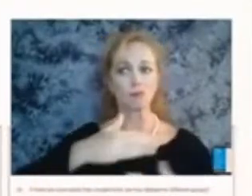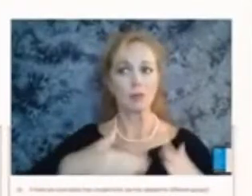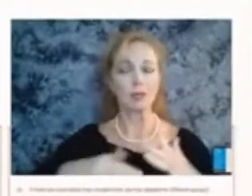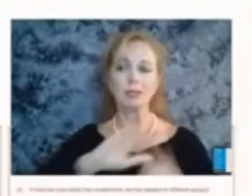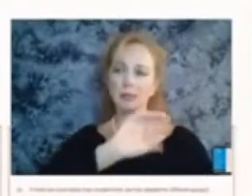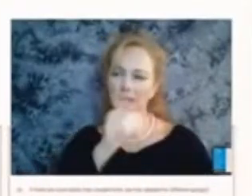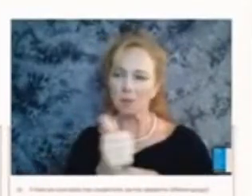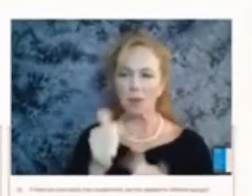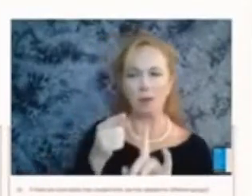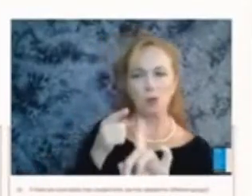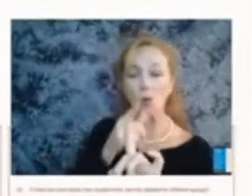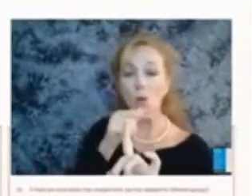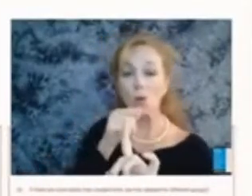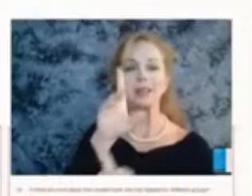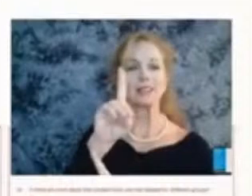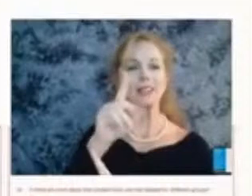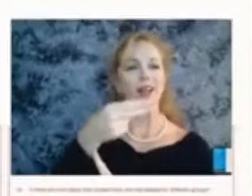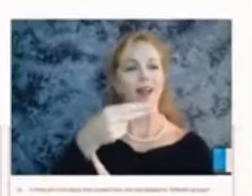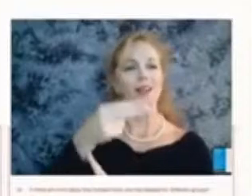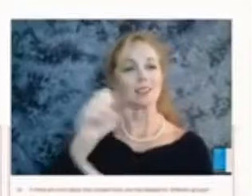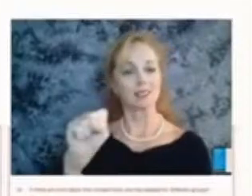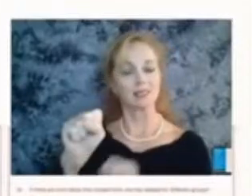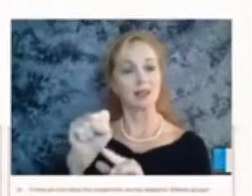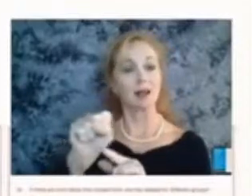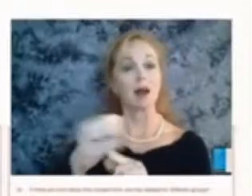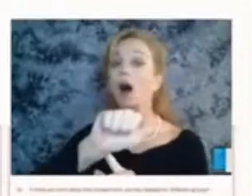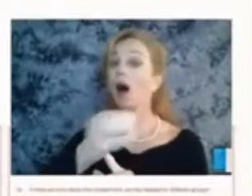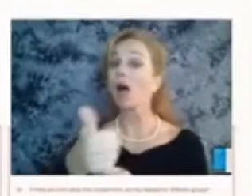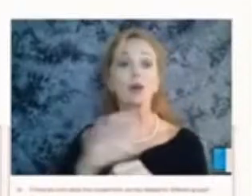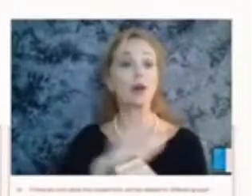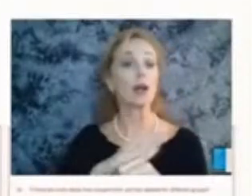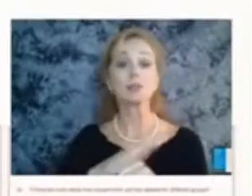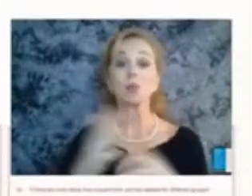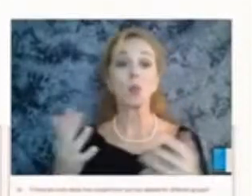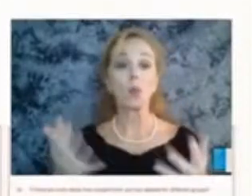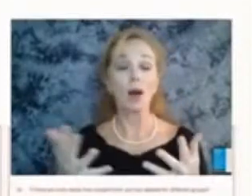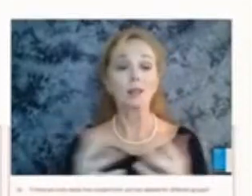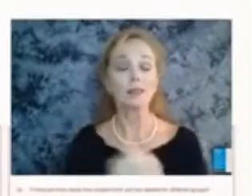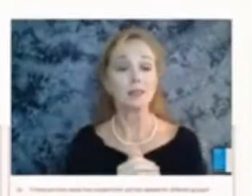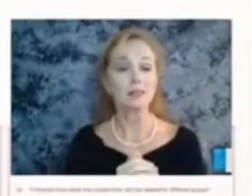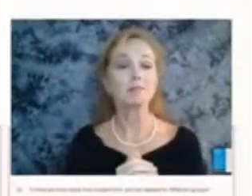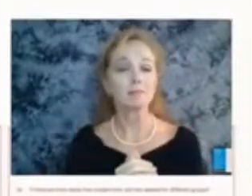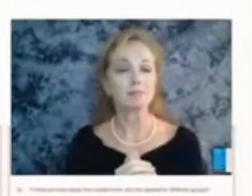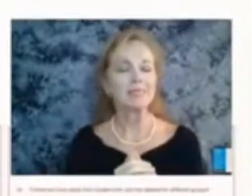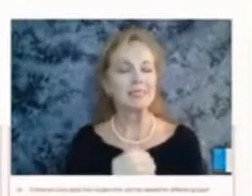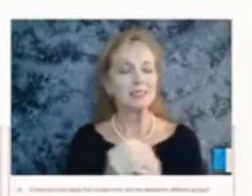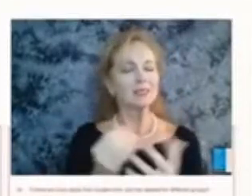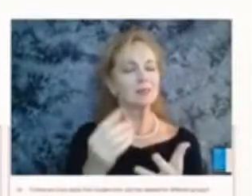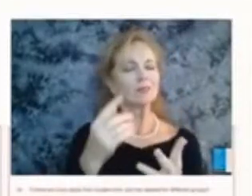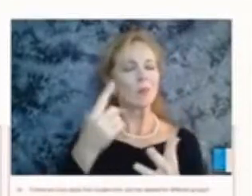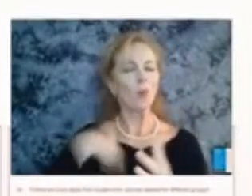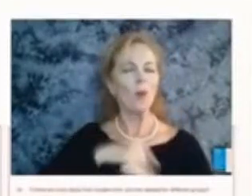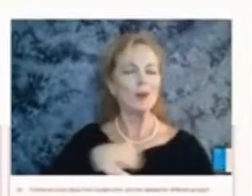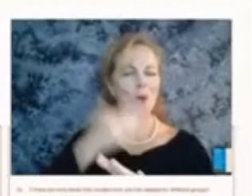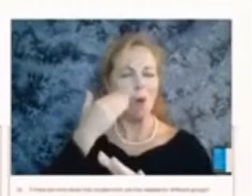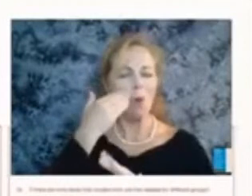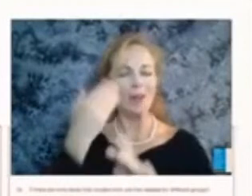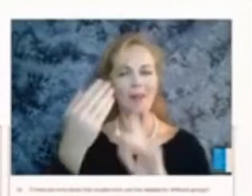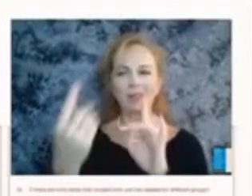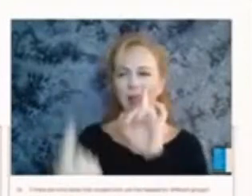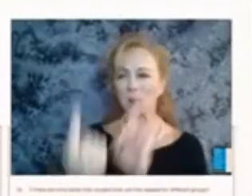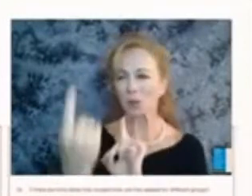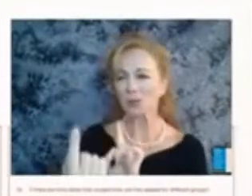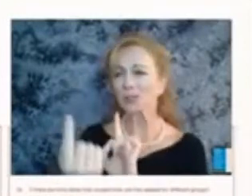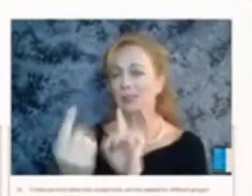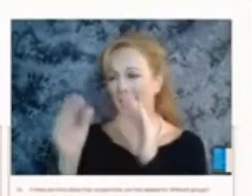DHHS? Another area that's important to us is logistics, meaning we know when we have in-person instruction, kids are going to